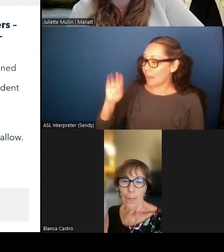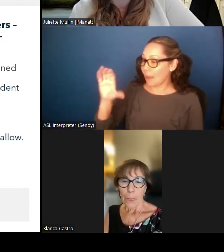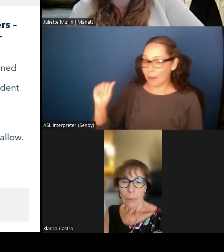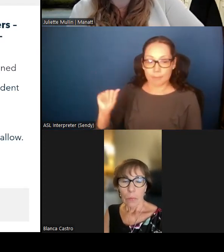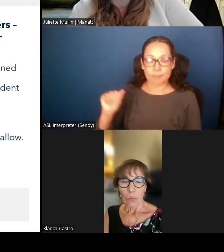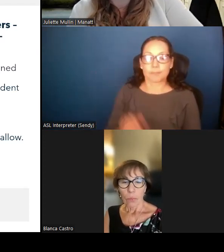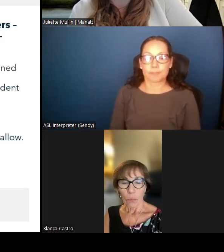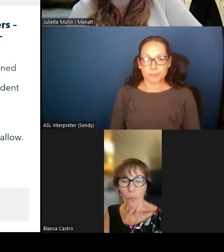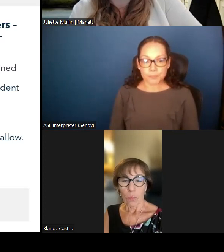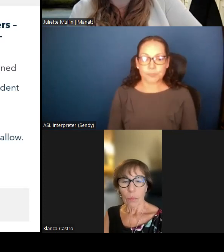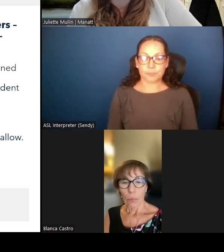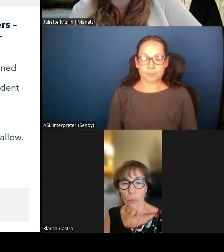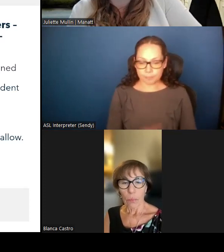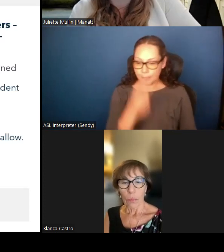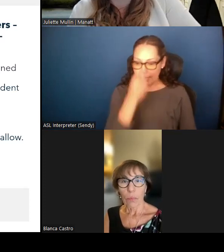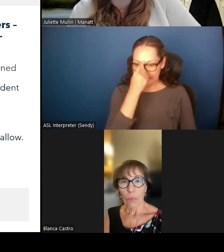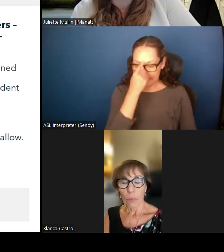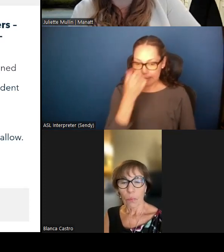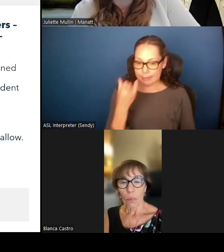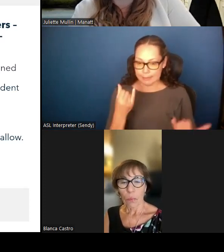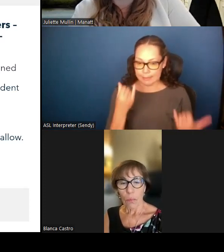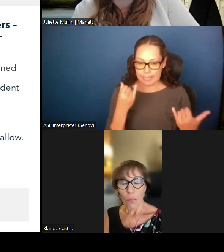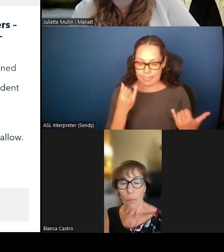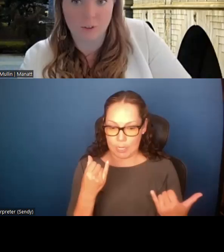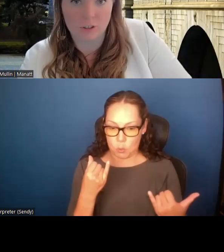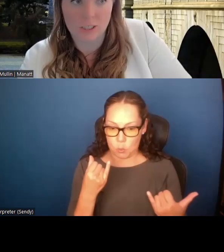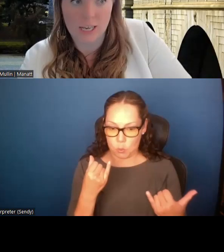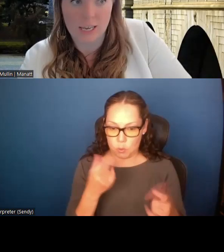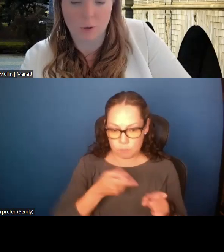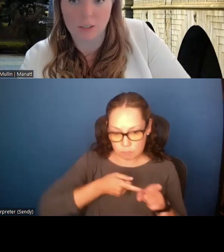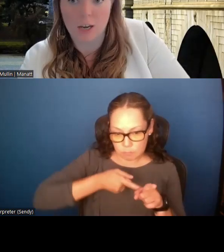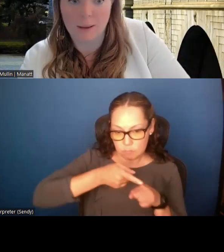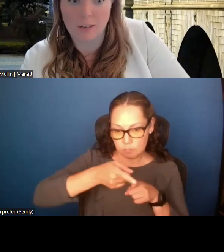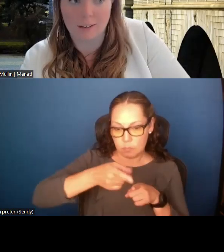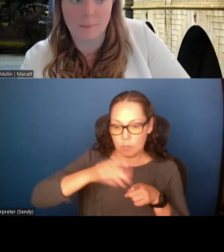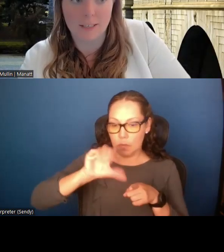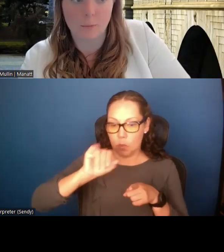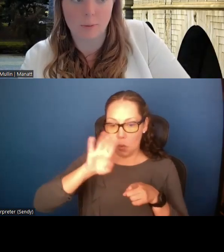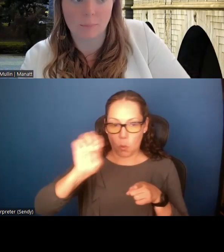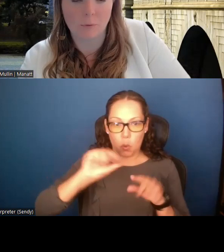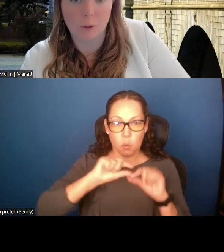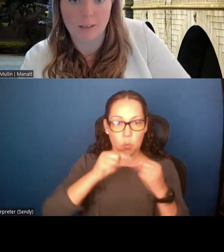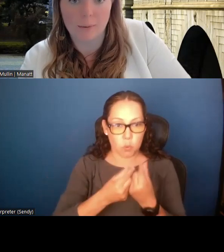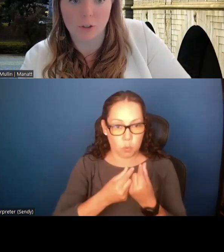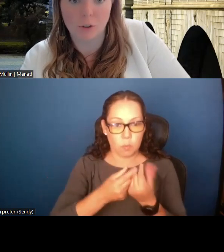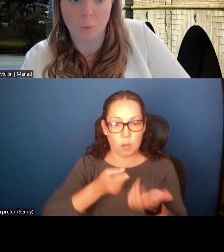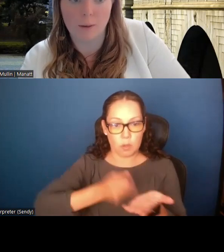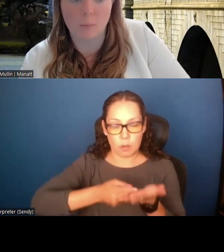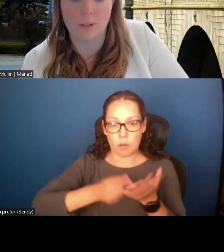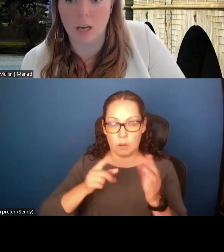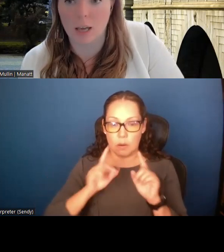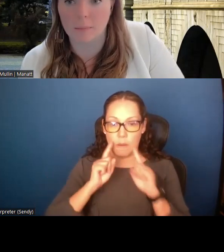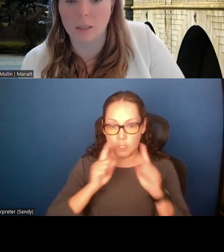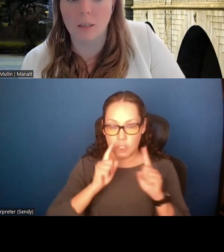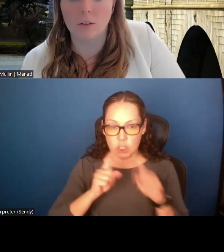I think that brings us to the end of the core of our work group conversation today. We're going to talk about next steps in a moment, but first I'm going to turn one